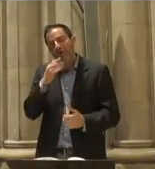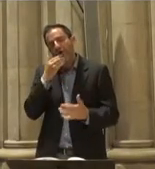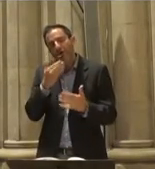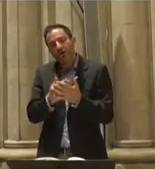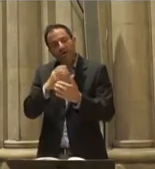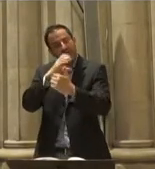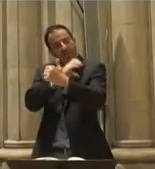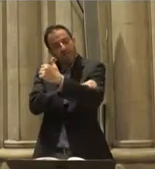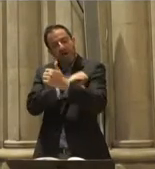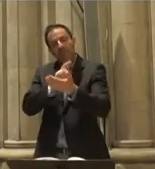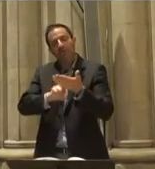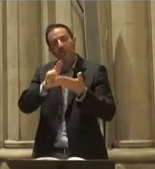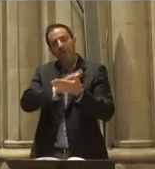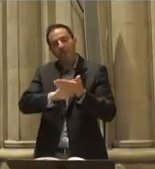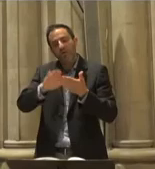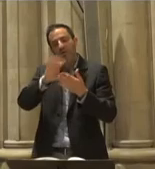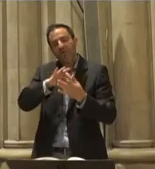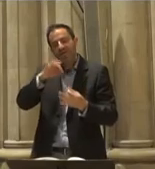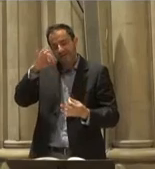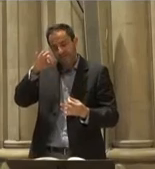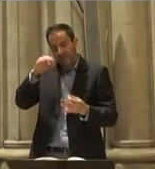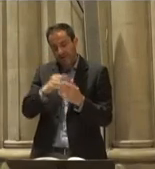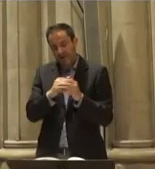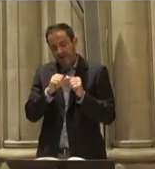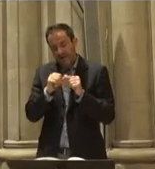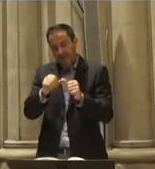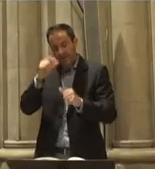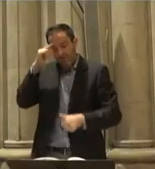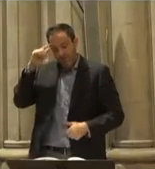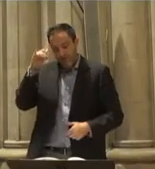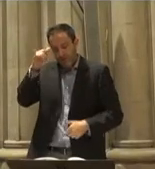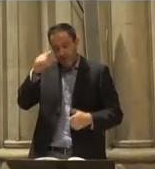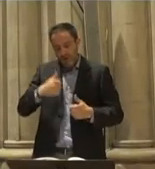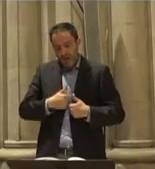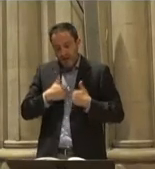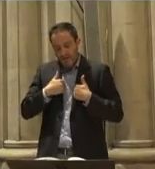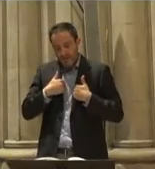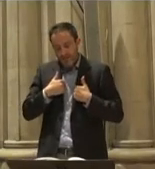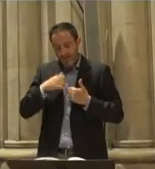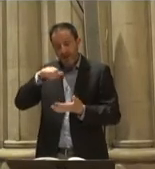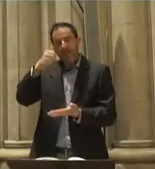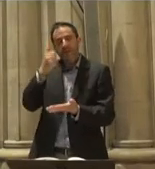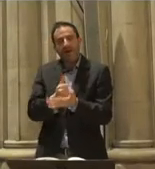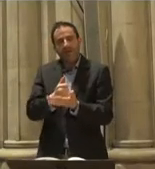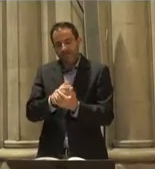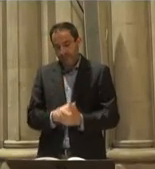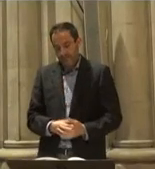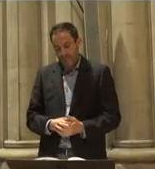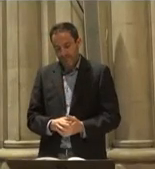power of the Holy Spirit, keep you in eternal life. Amen.